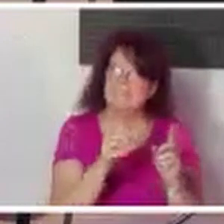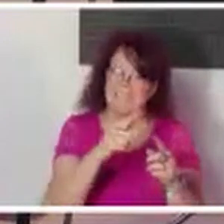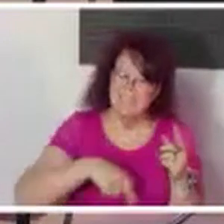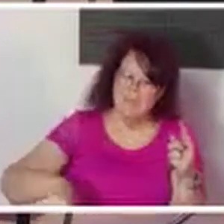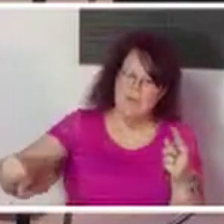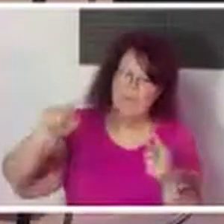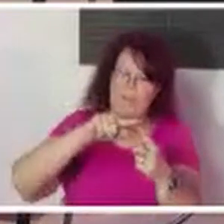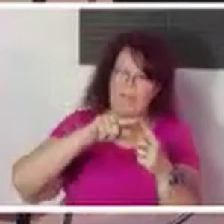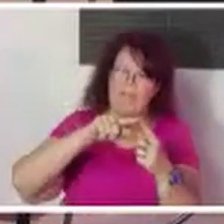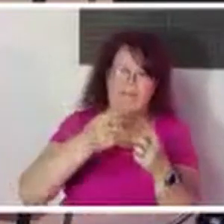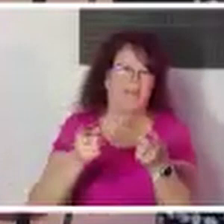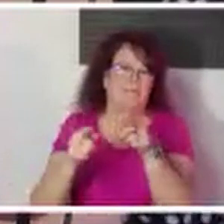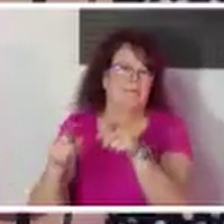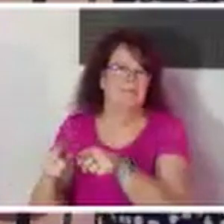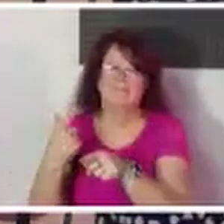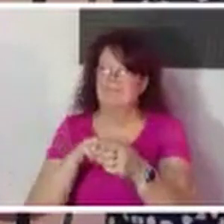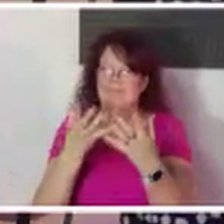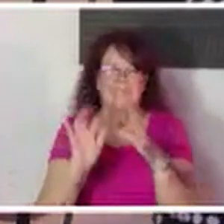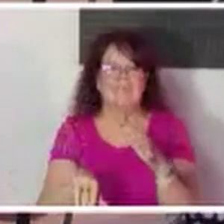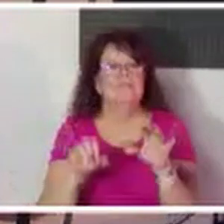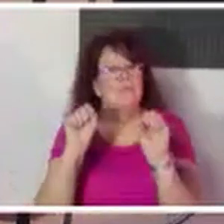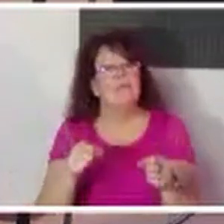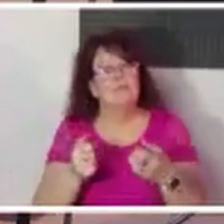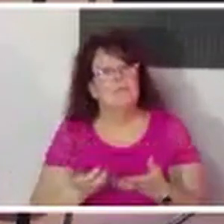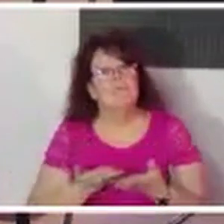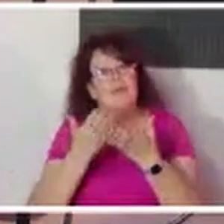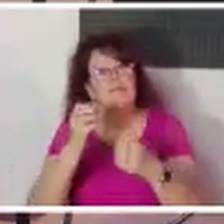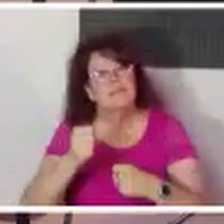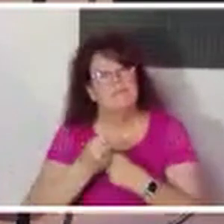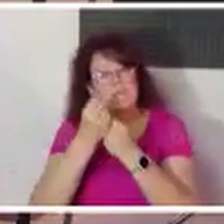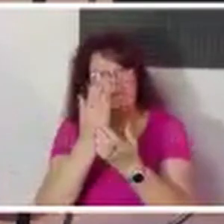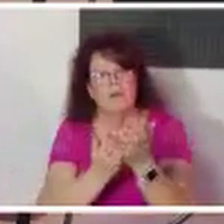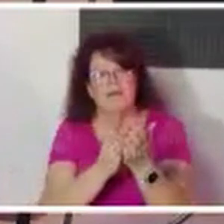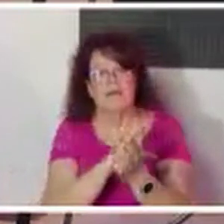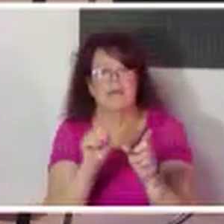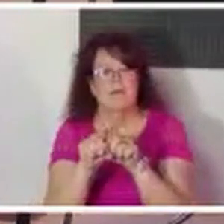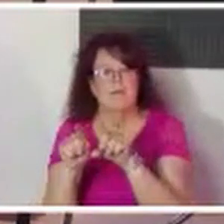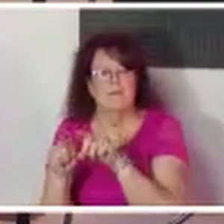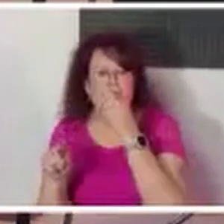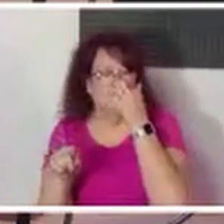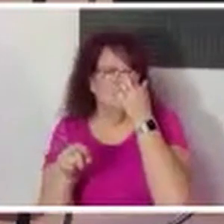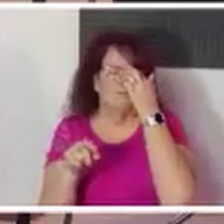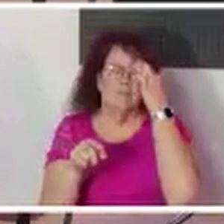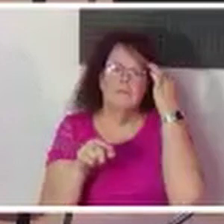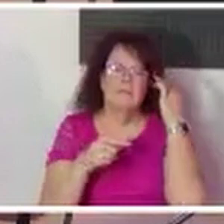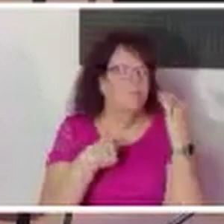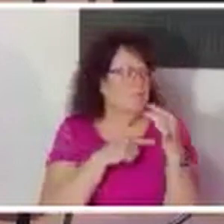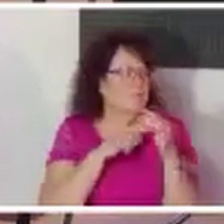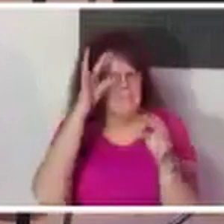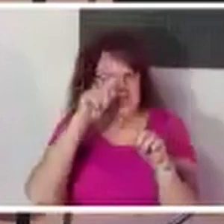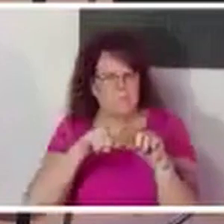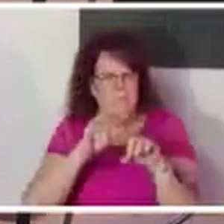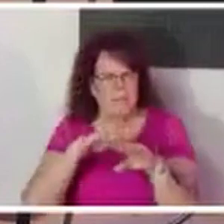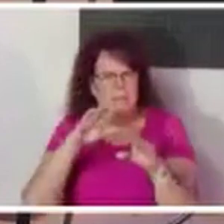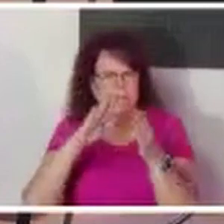there. But we are able to provide that support piece. And also our model is pretty dependent upon this idea of